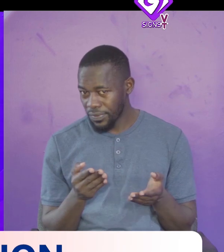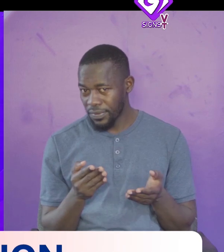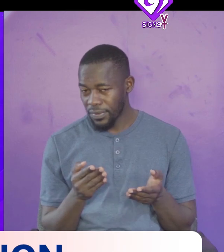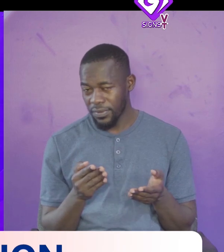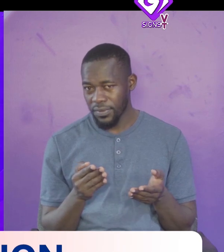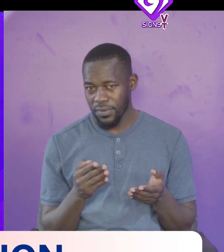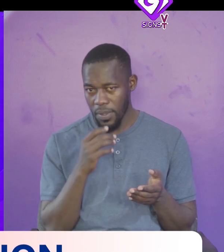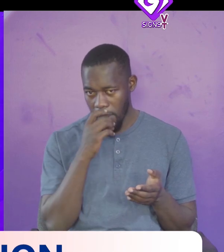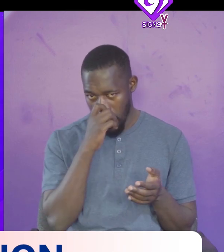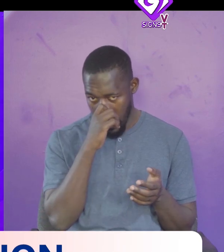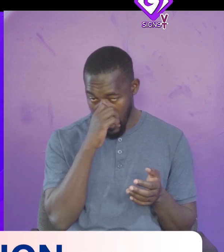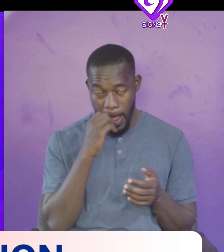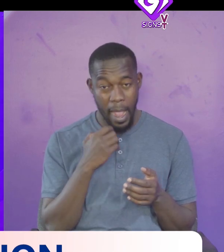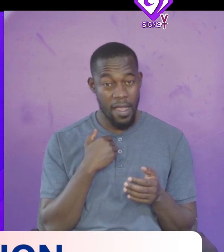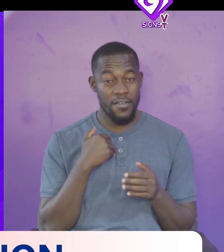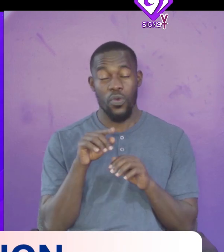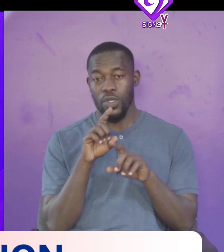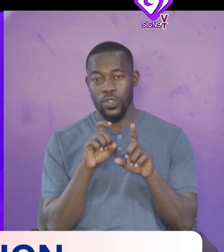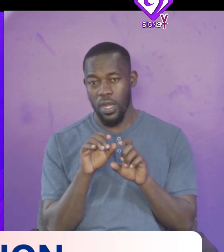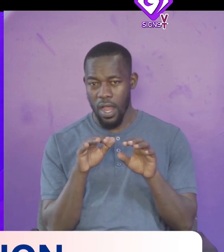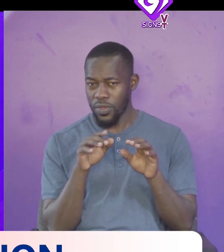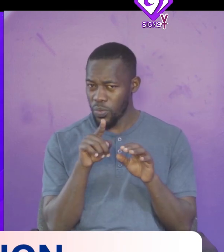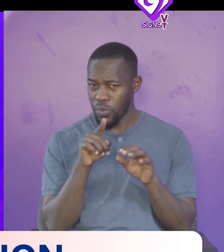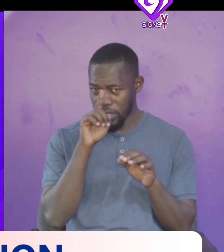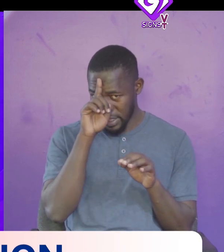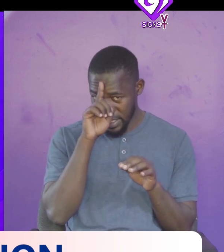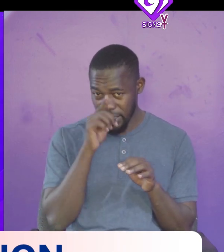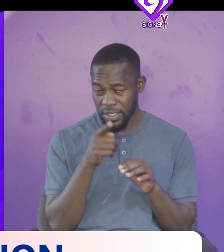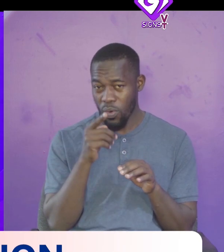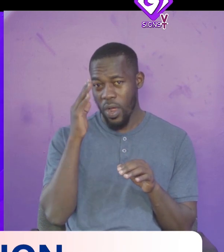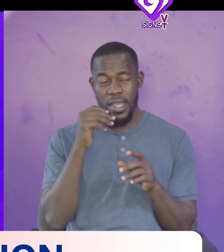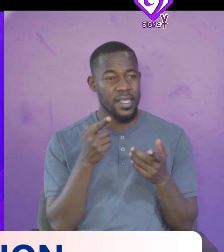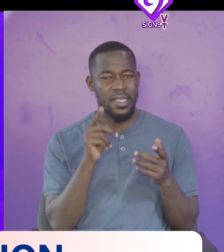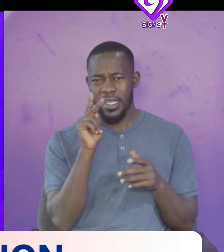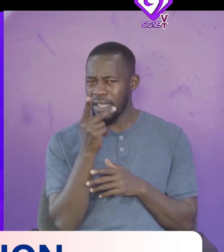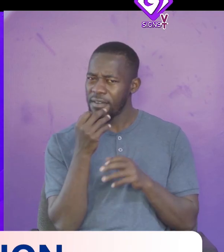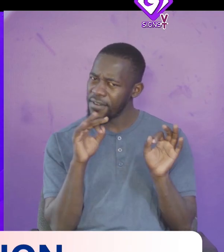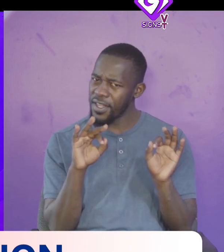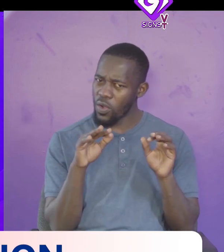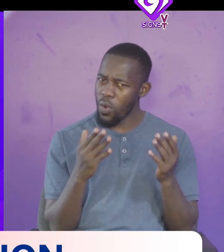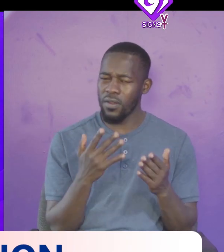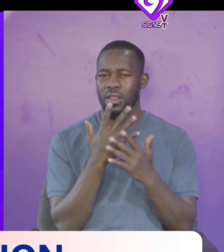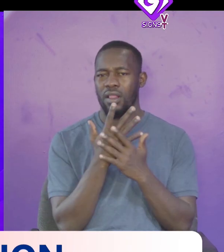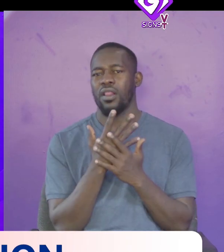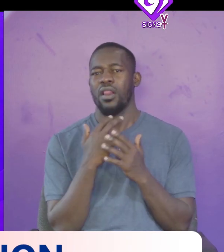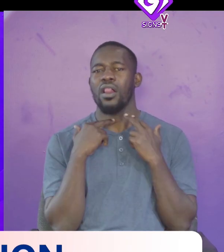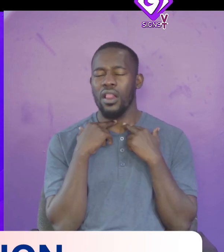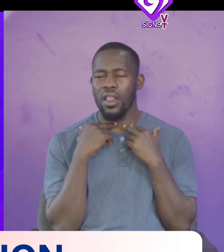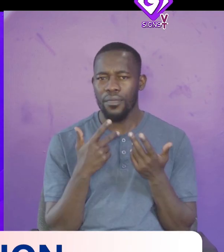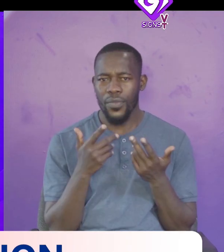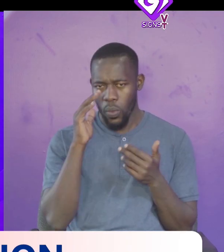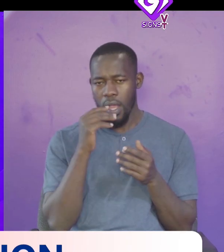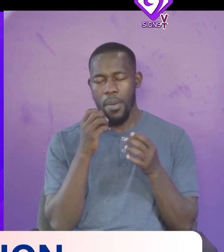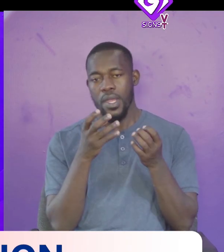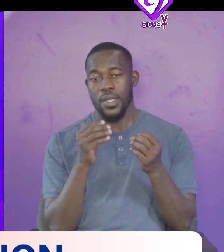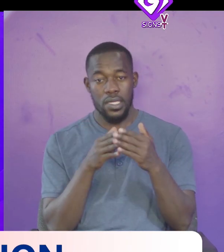the question that I keep asking is, how serious is Free Kenya? Because many of the leaders in